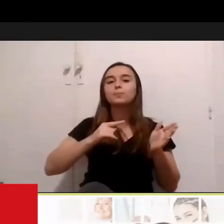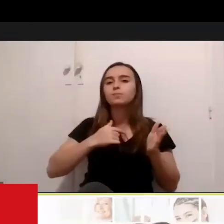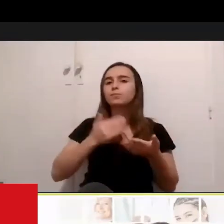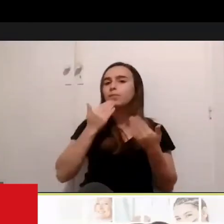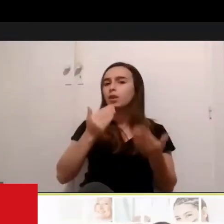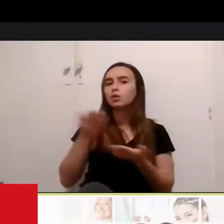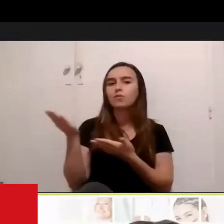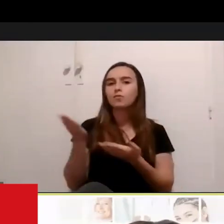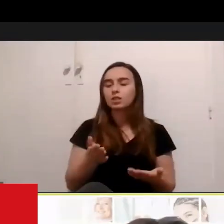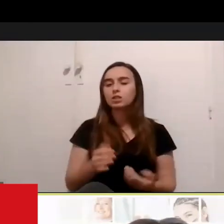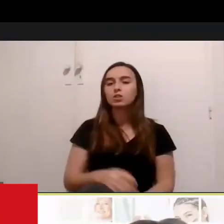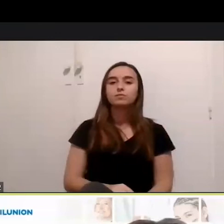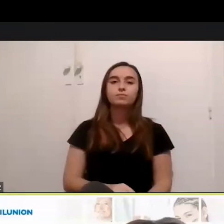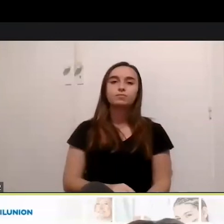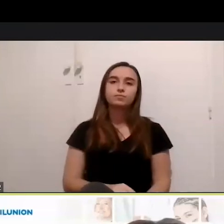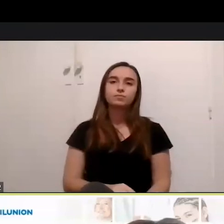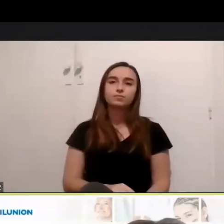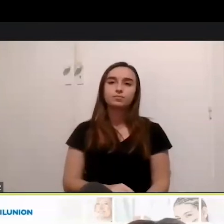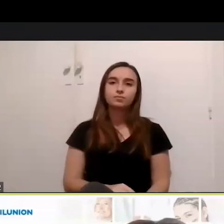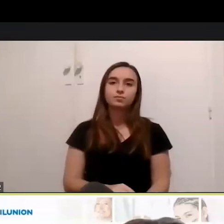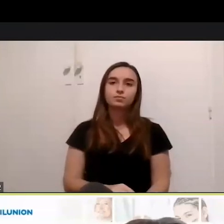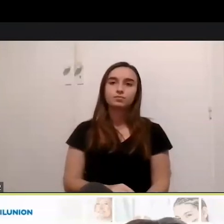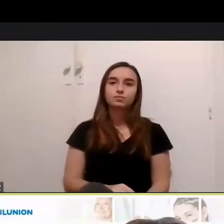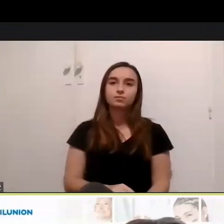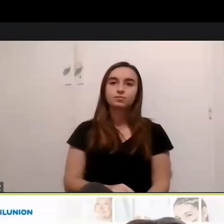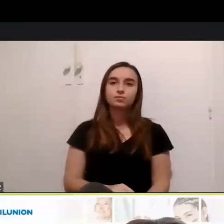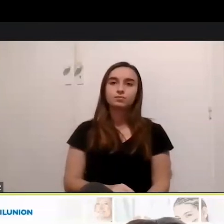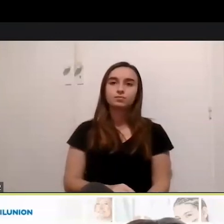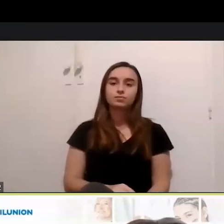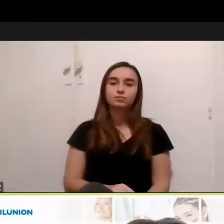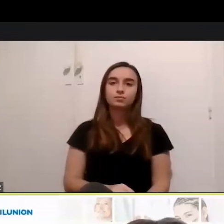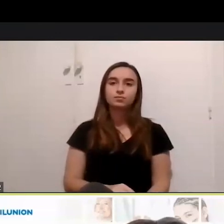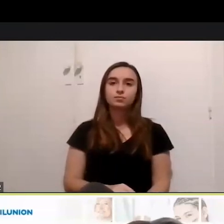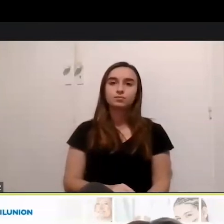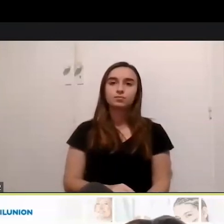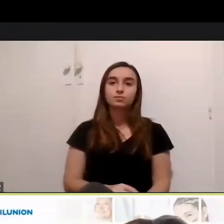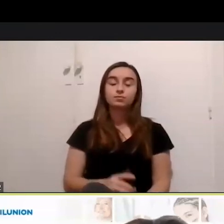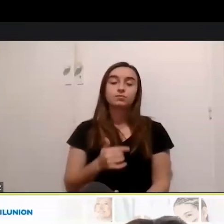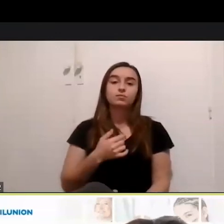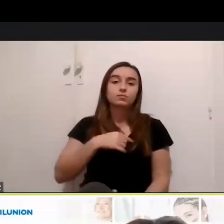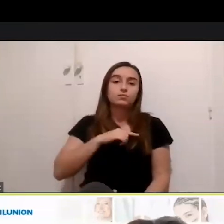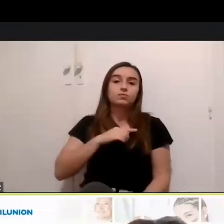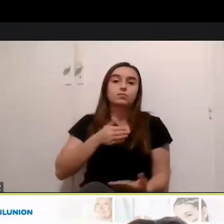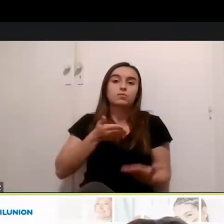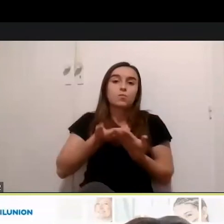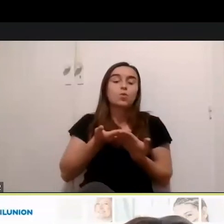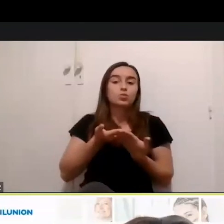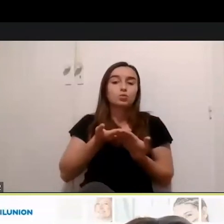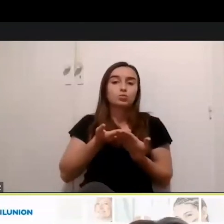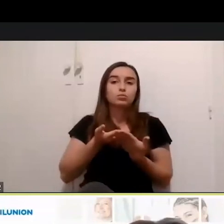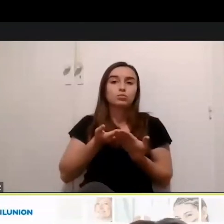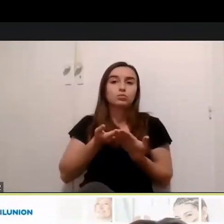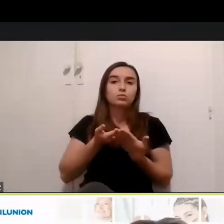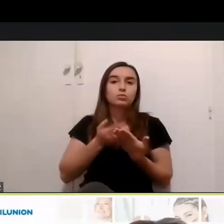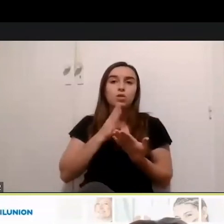end with these talks, we propose to talk about a report